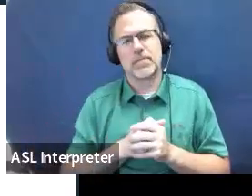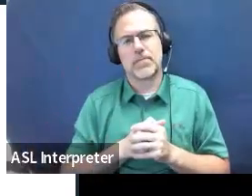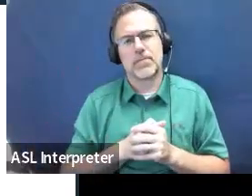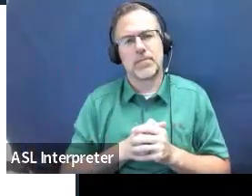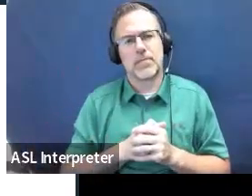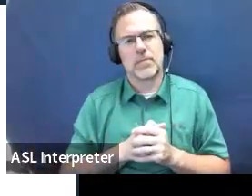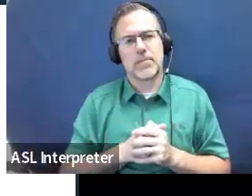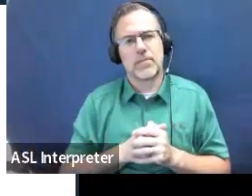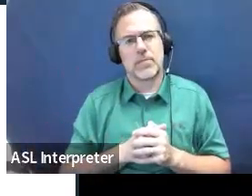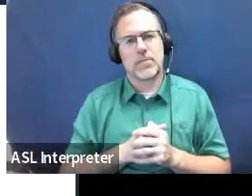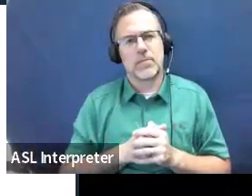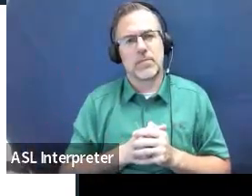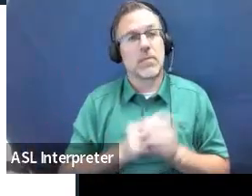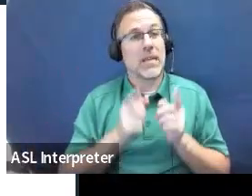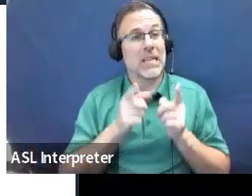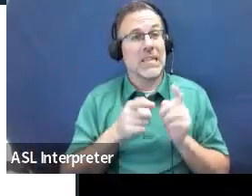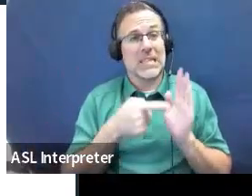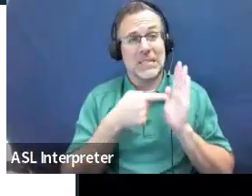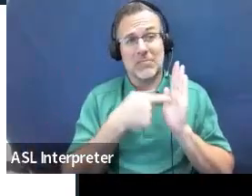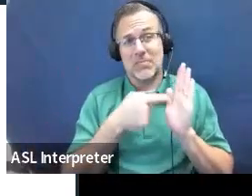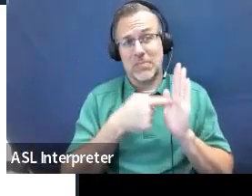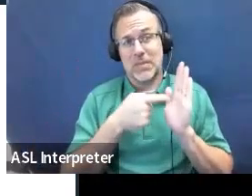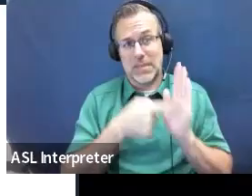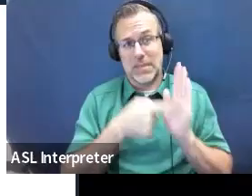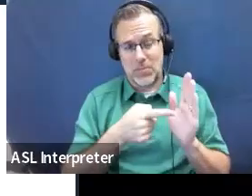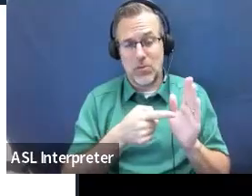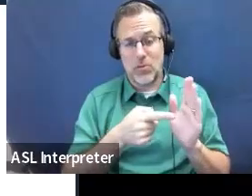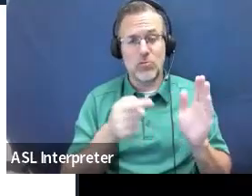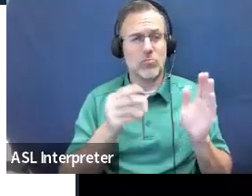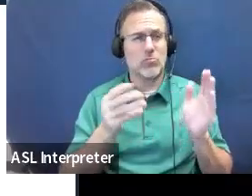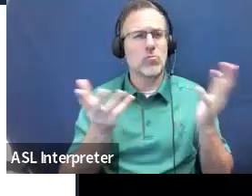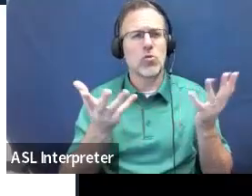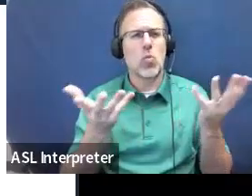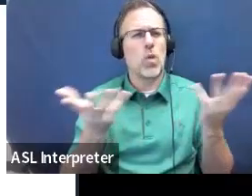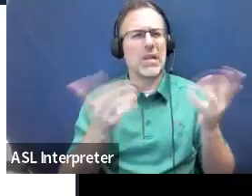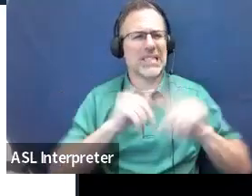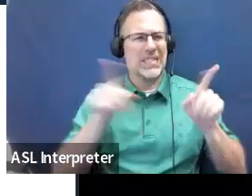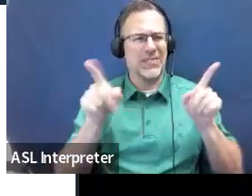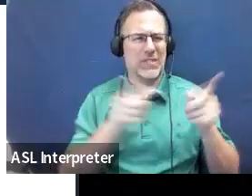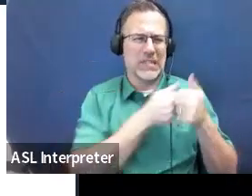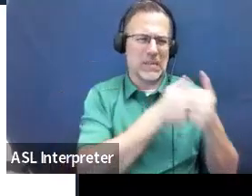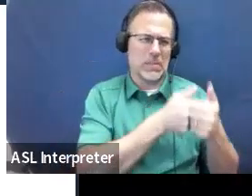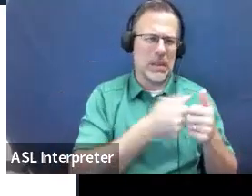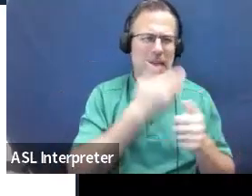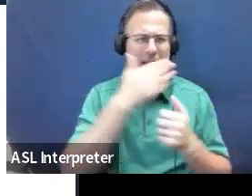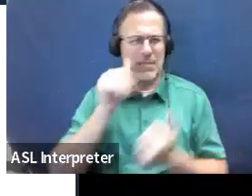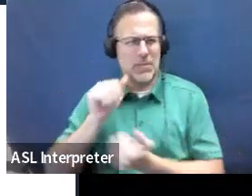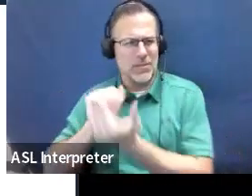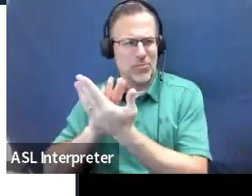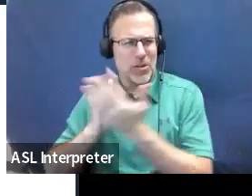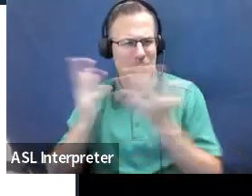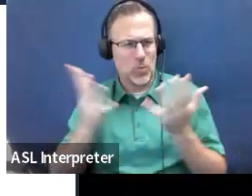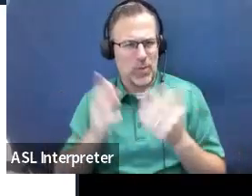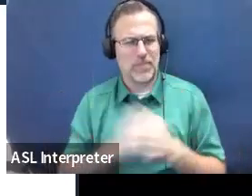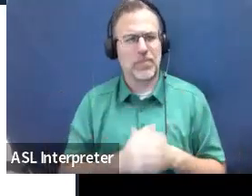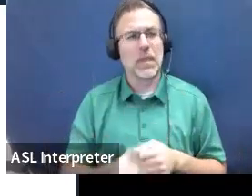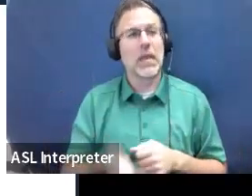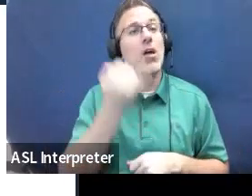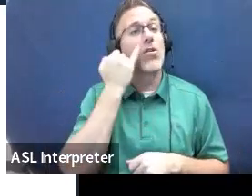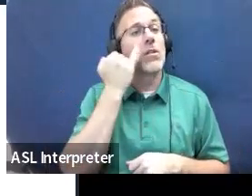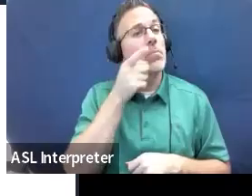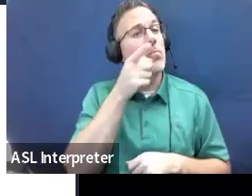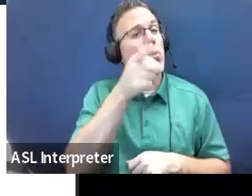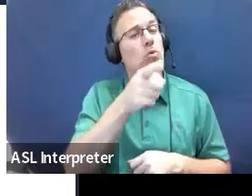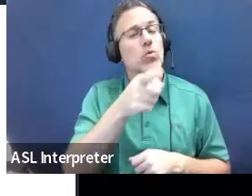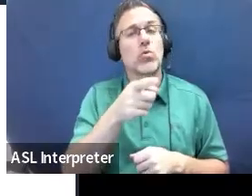share to demonstrate the compliance versus best practice is when you're documenting that a parent